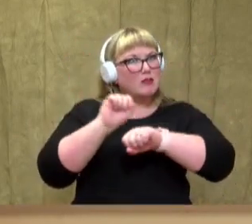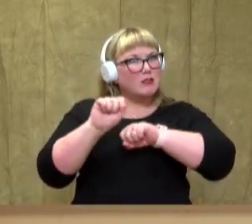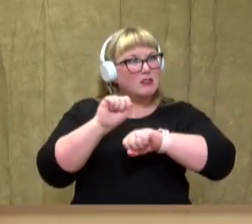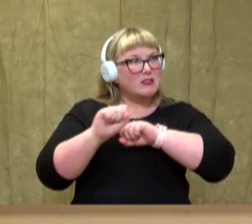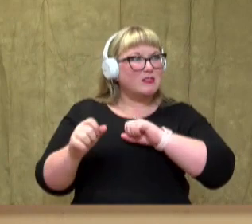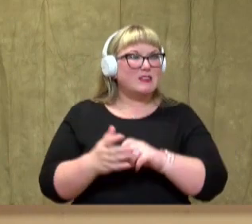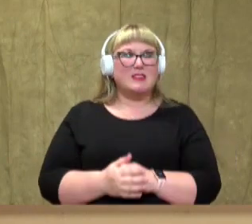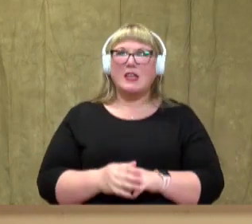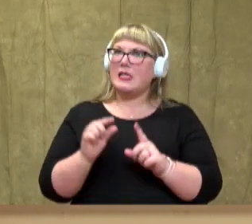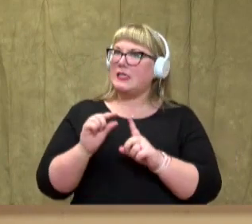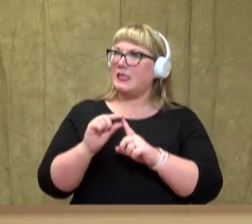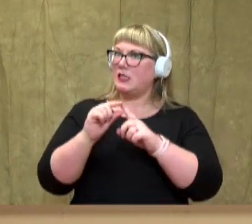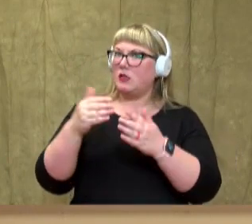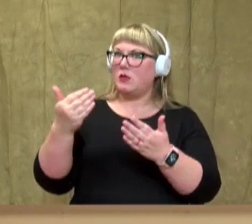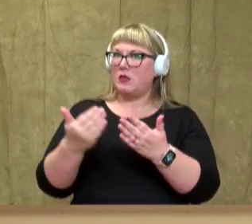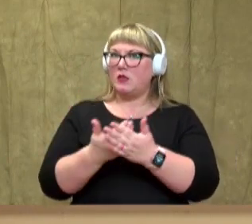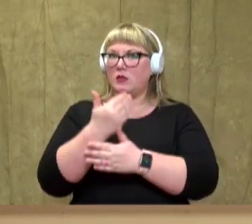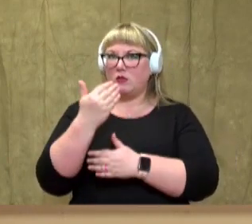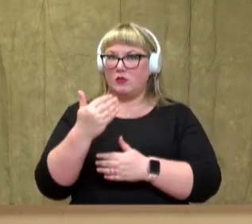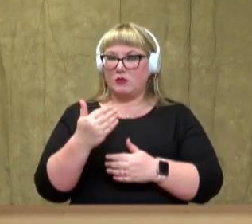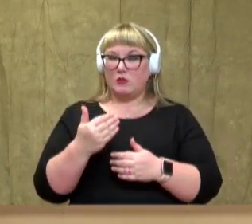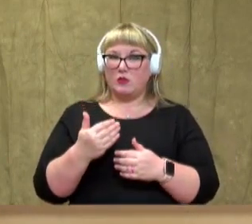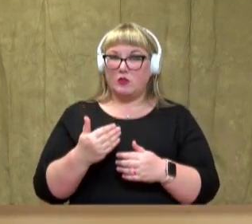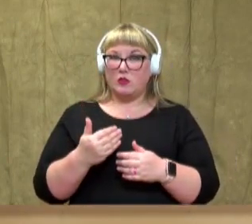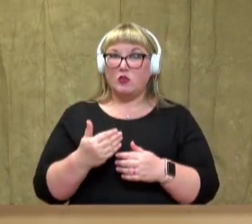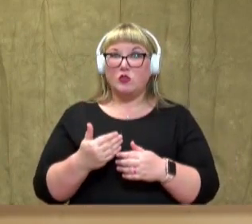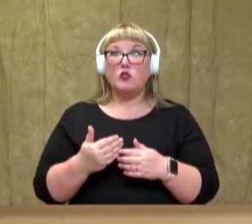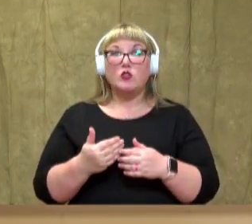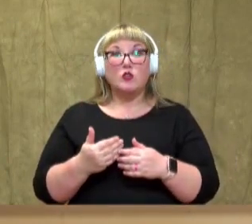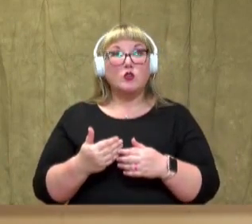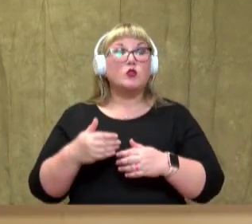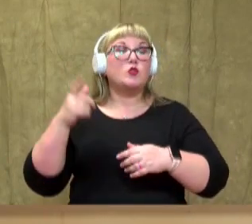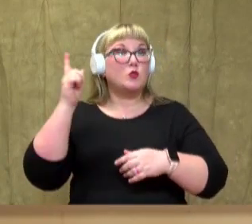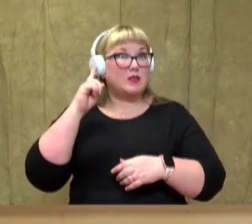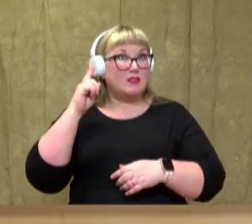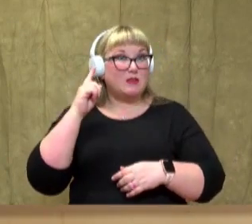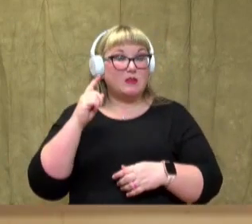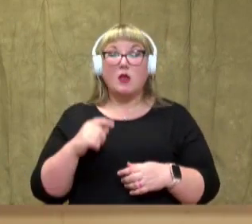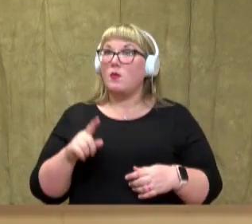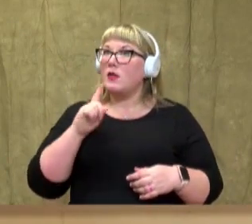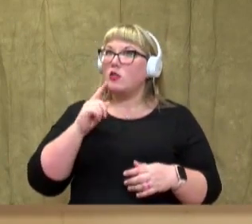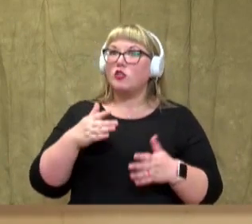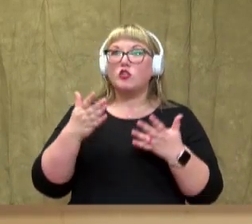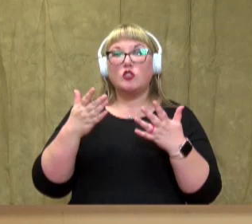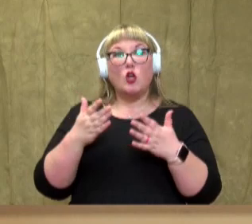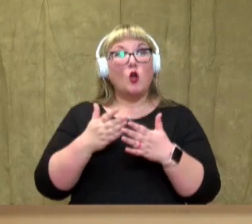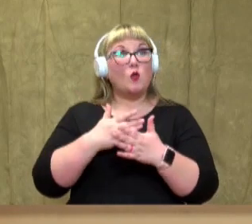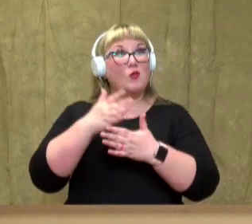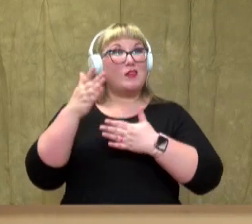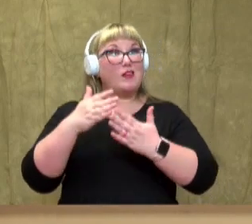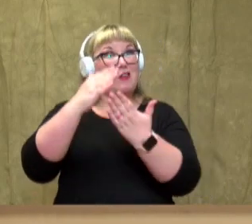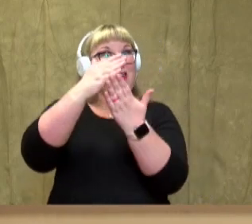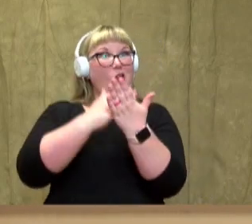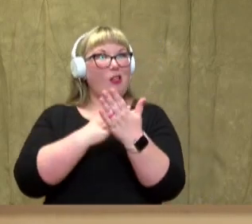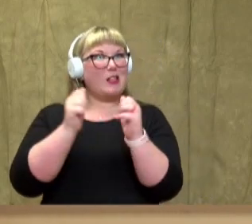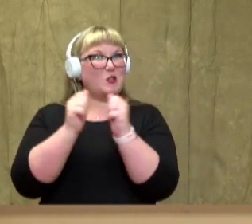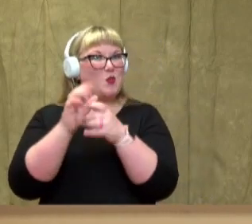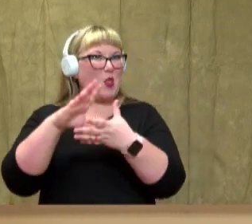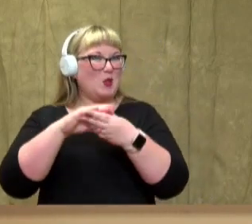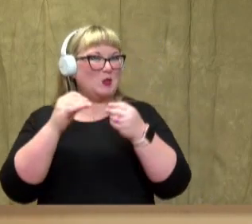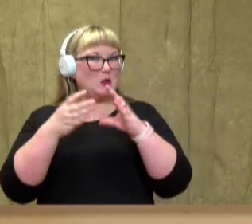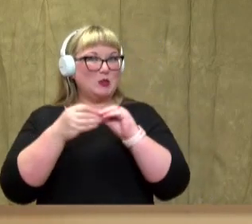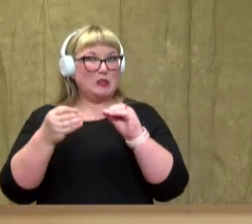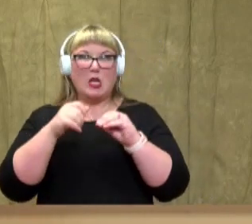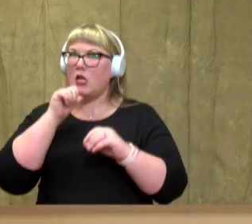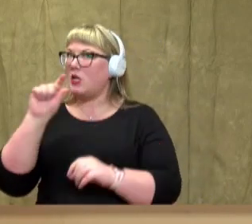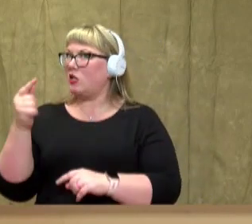digraphs, especially your new digraph. But make sure that we end off on a great note. We're going to end our lesson with a story, but